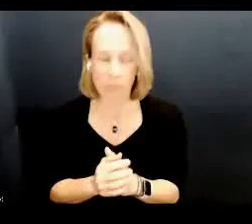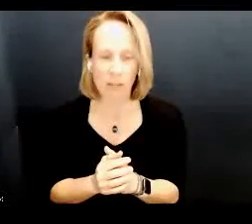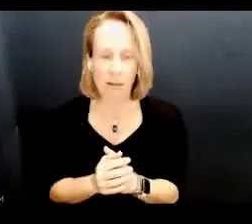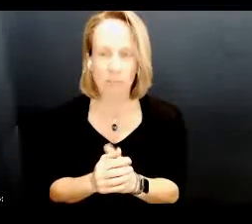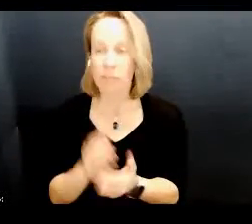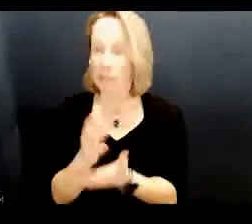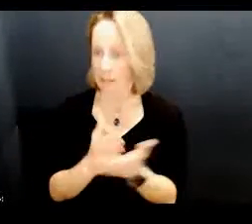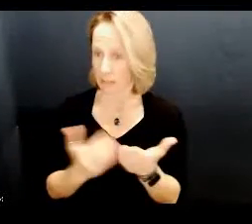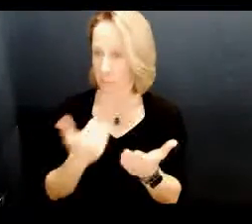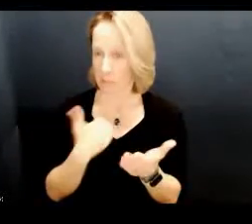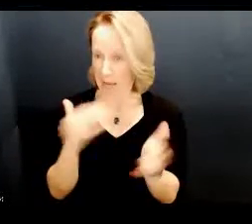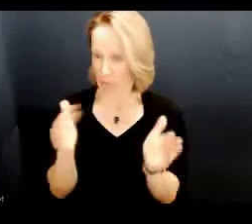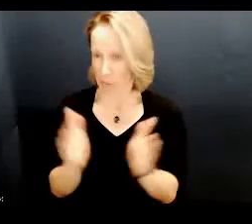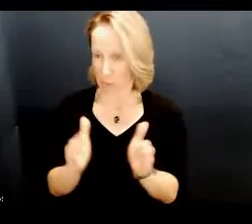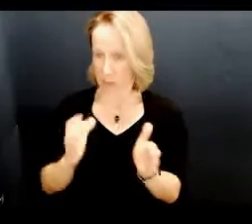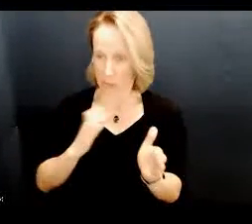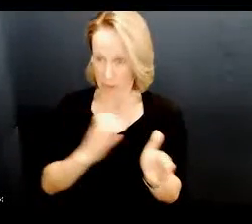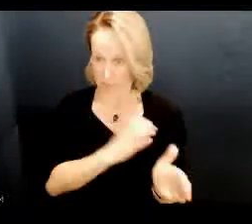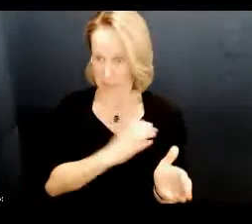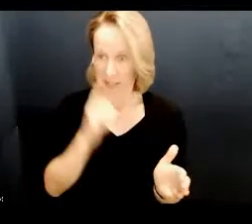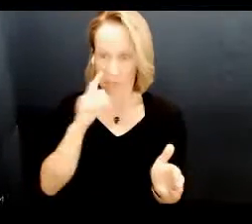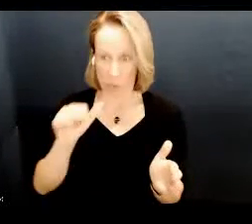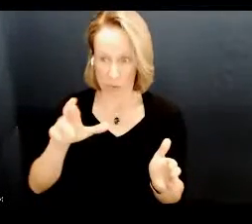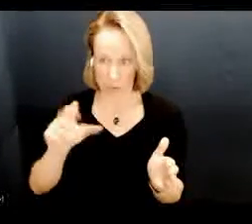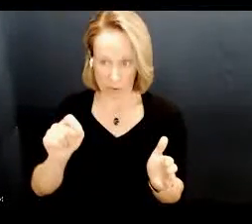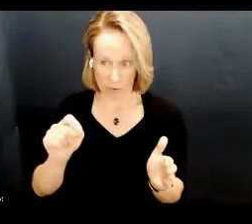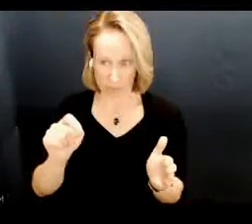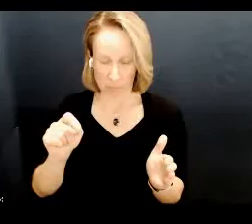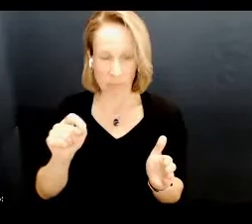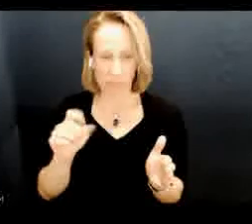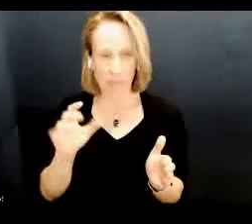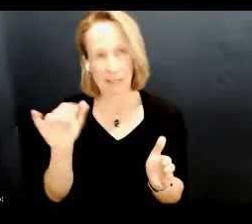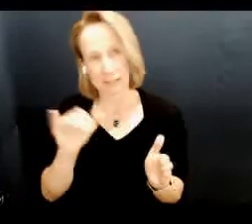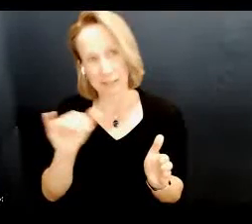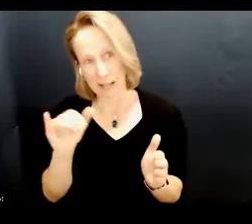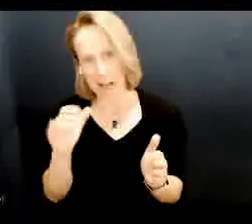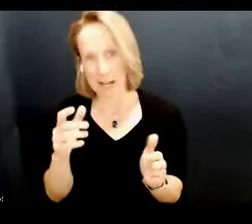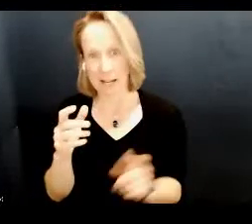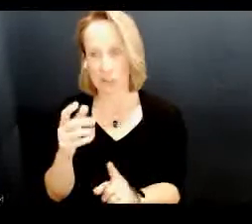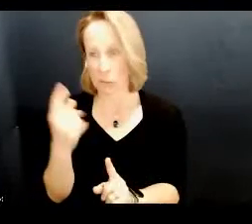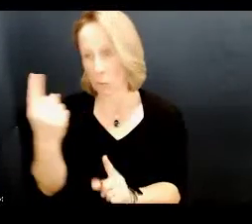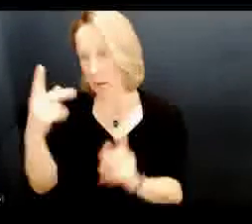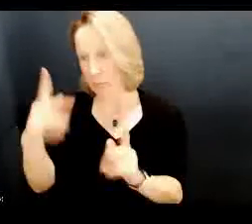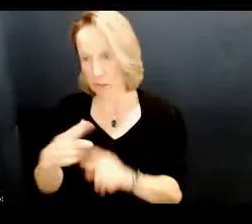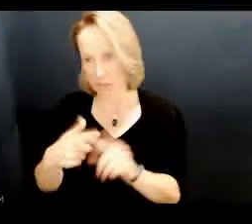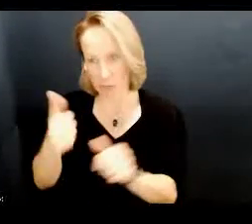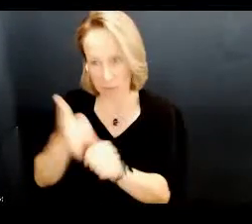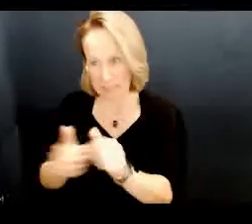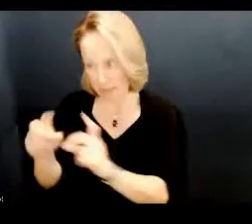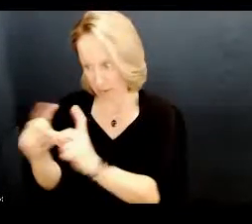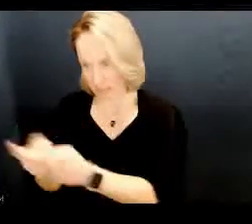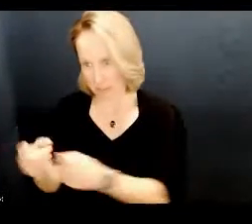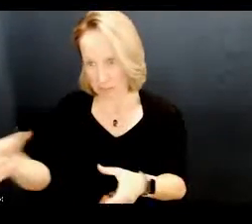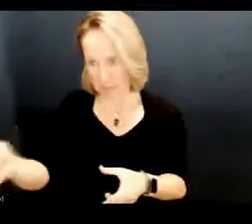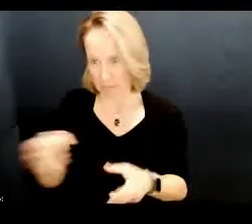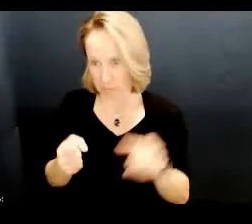committee, so a smaller group with representation from all of the different disciplines in the SART who can really